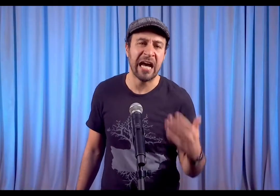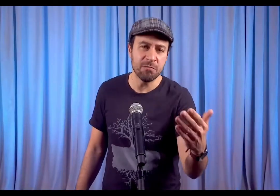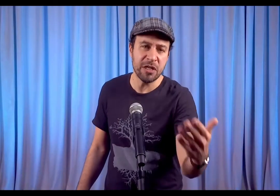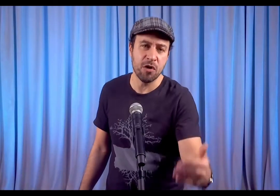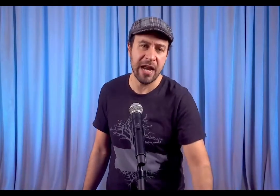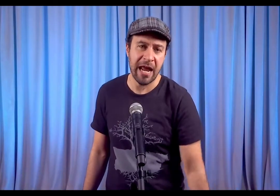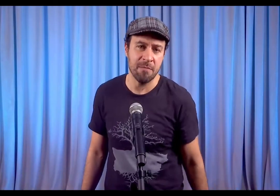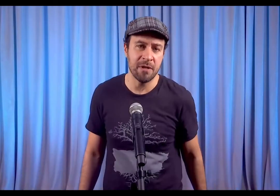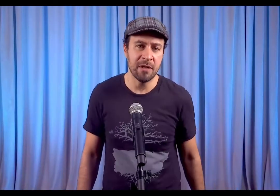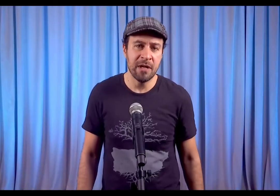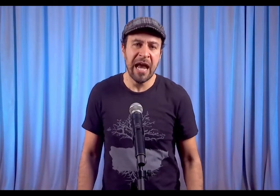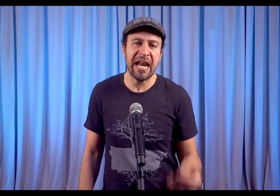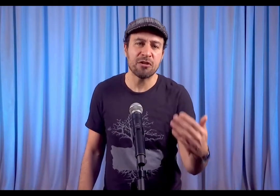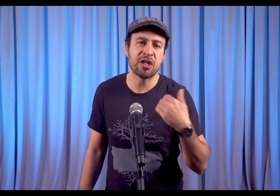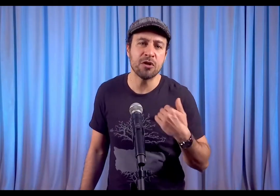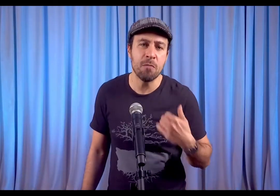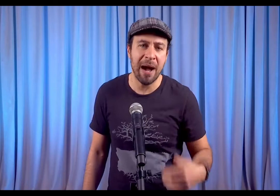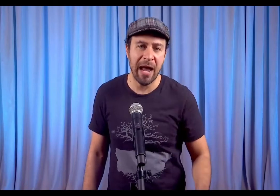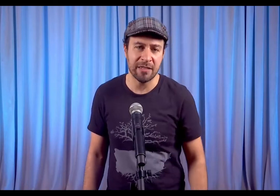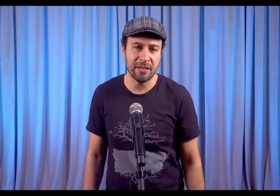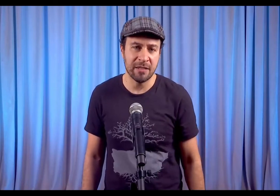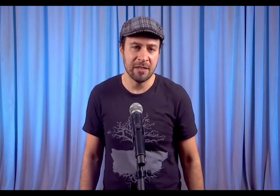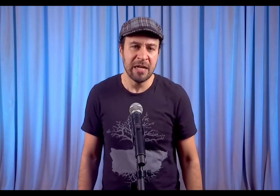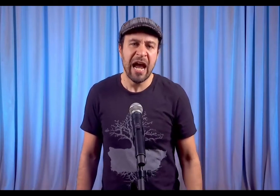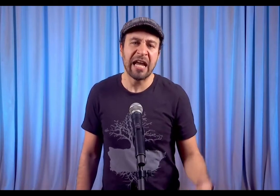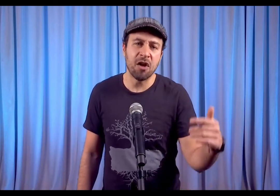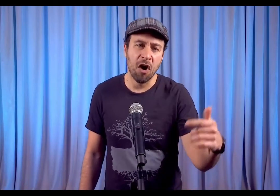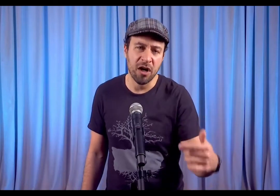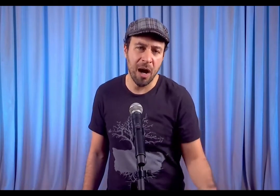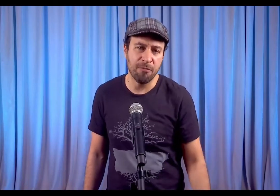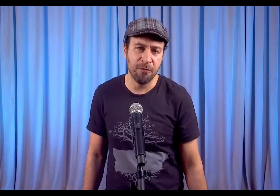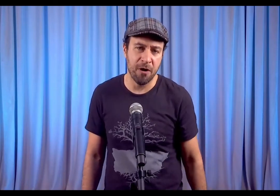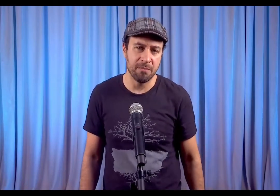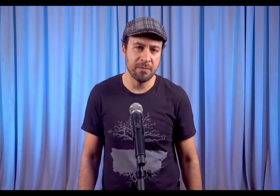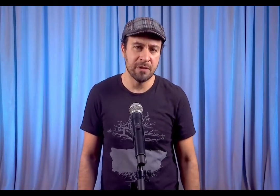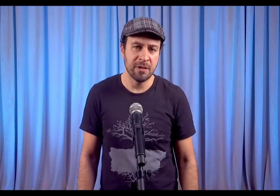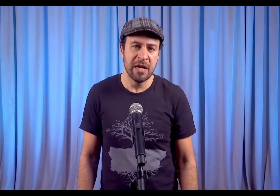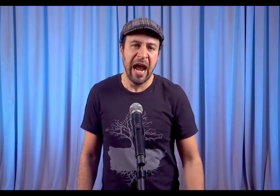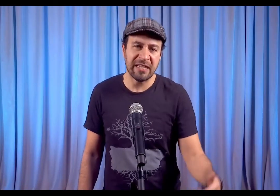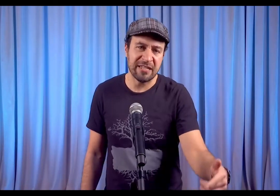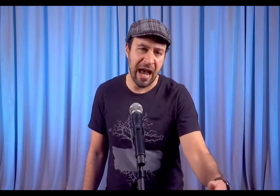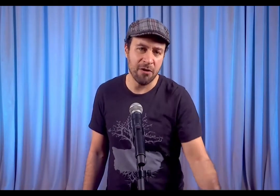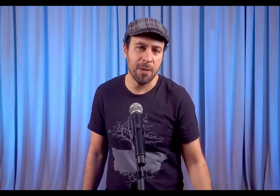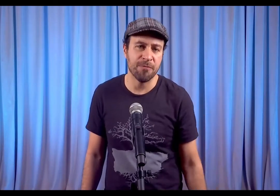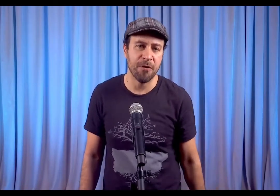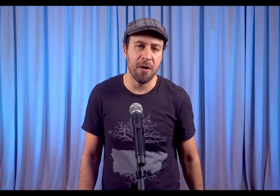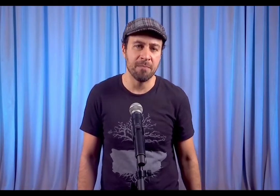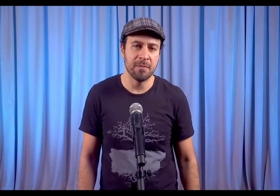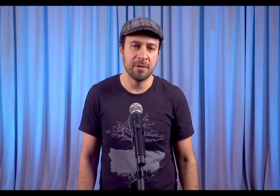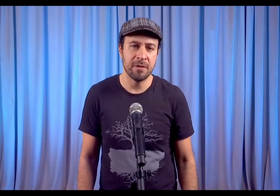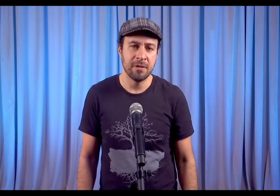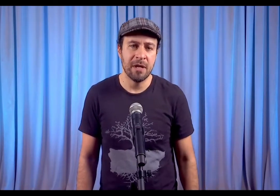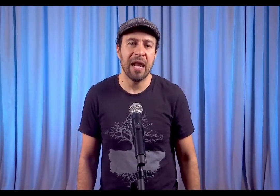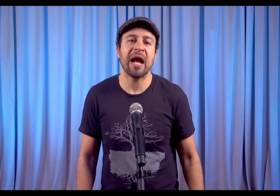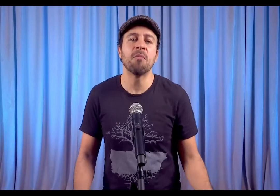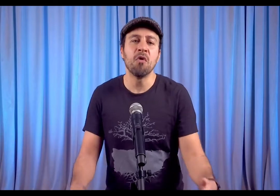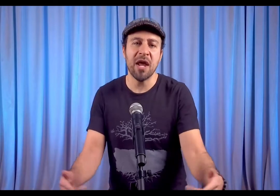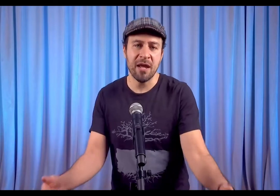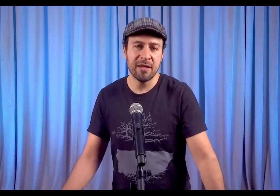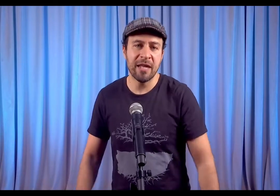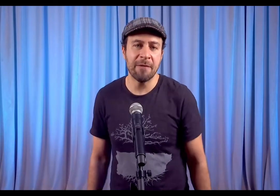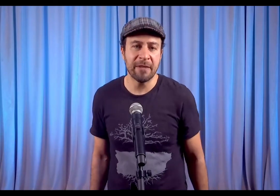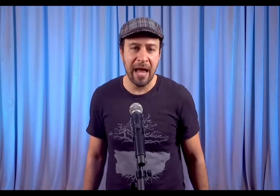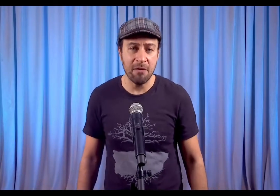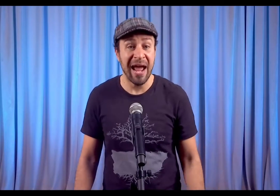away, tell me your name, and I'll tell you mine, and the hood I'm from, and the town I'm from. Like I'm